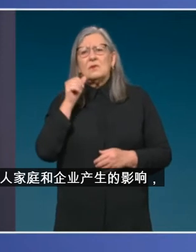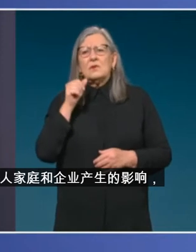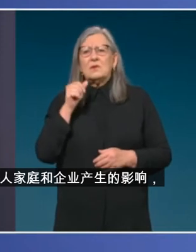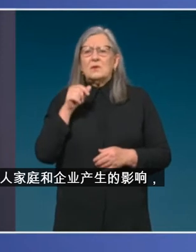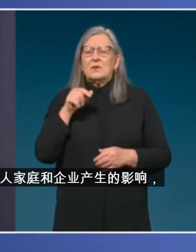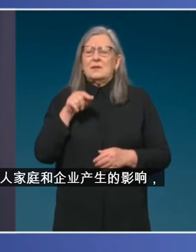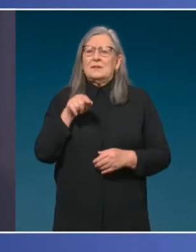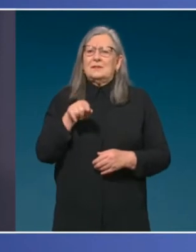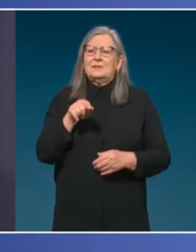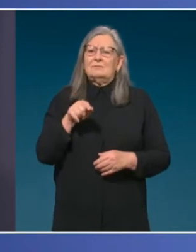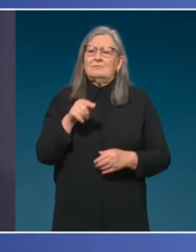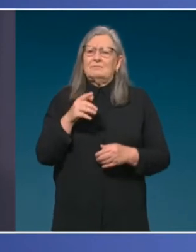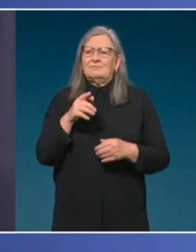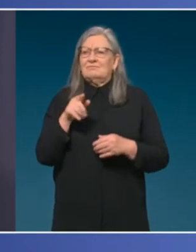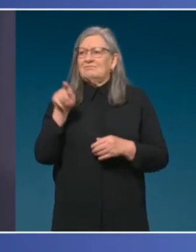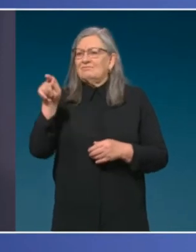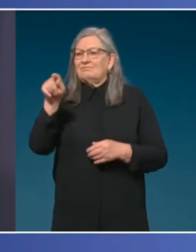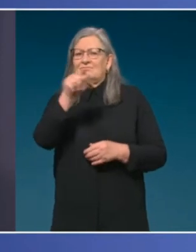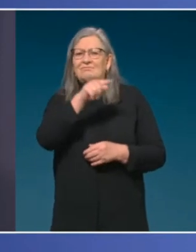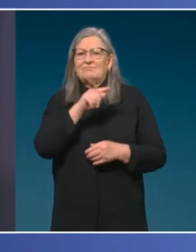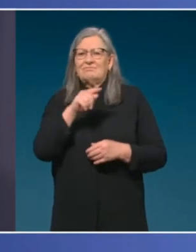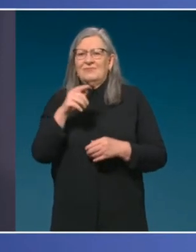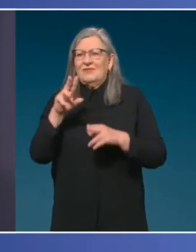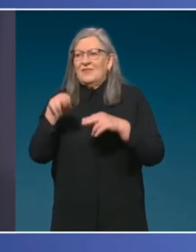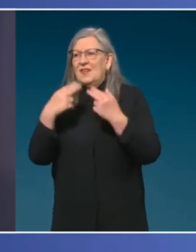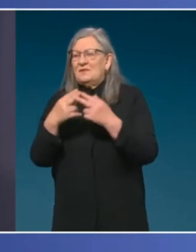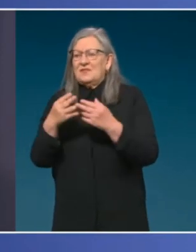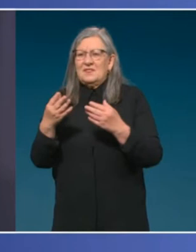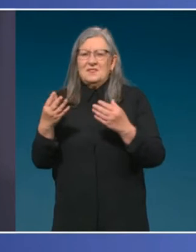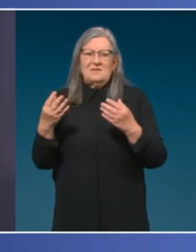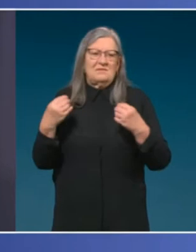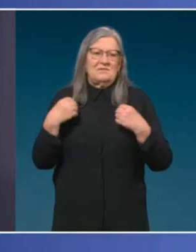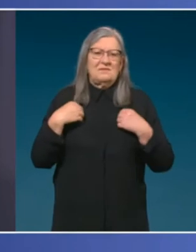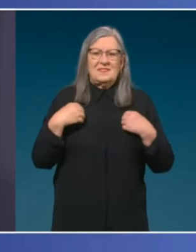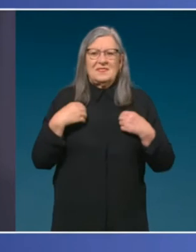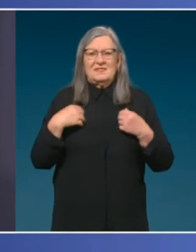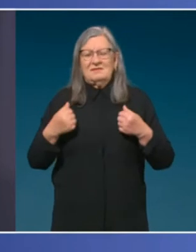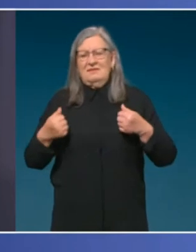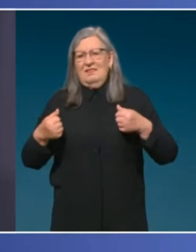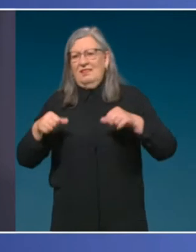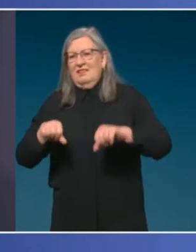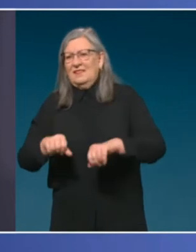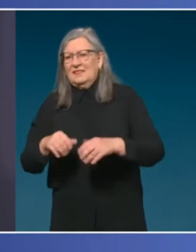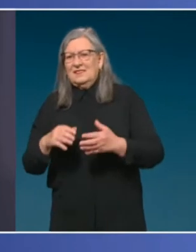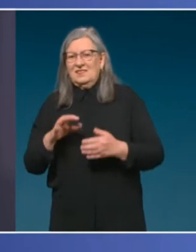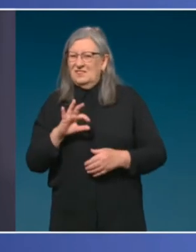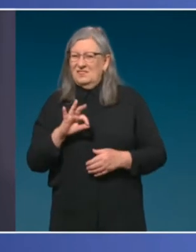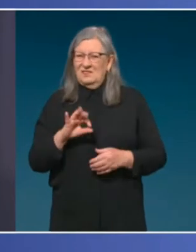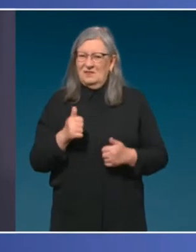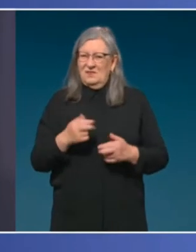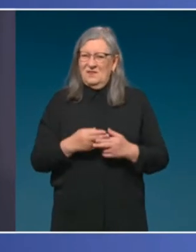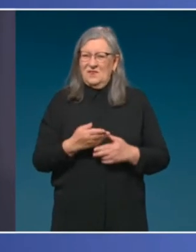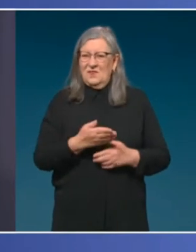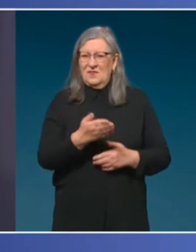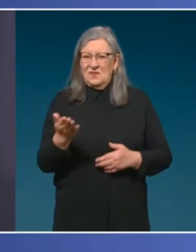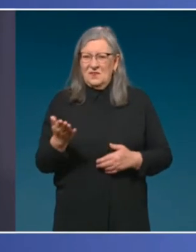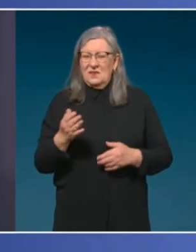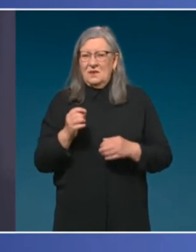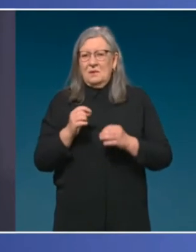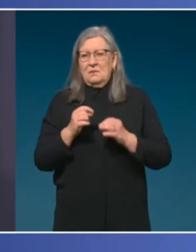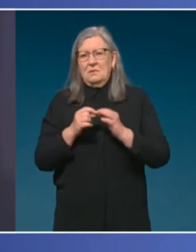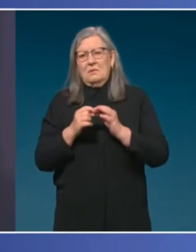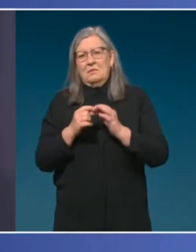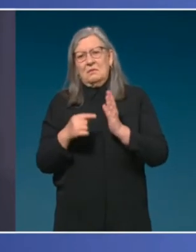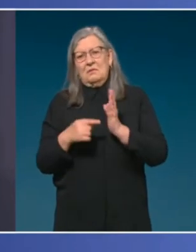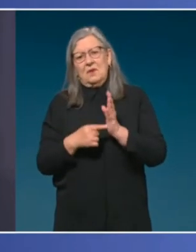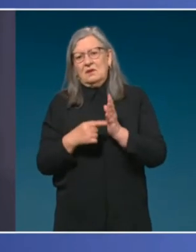and businesses here in Australia, but I do stress this is a 14-day pause. I would also like to commend